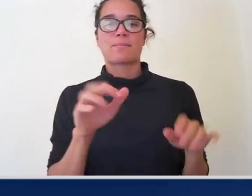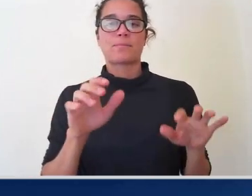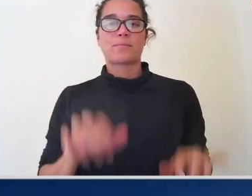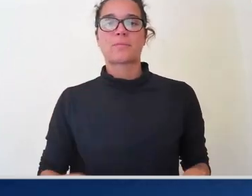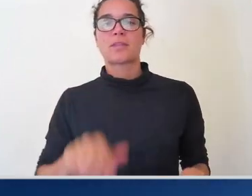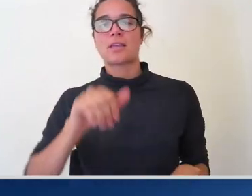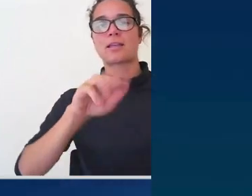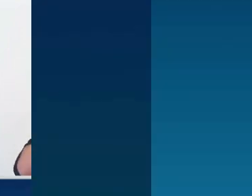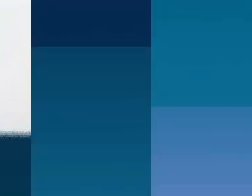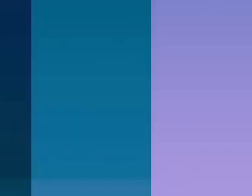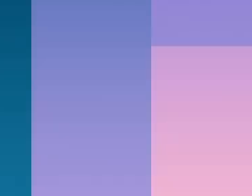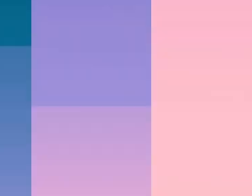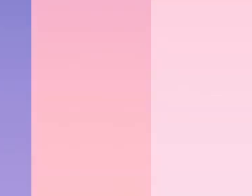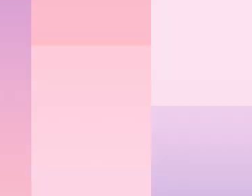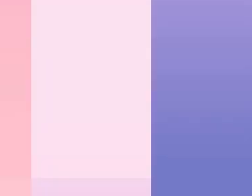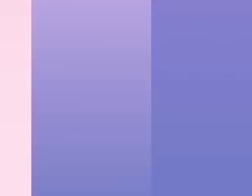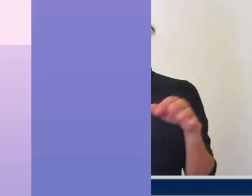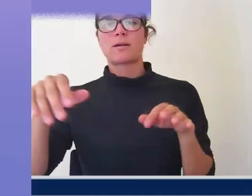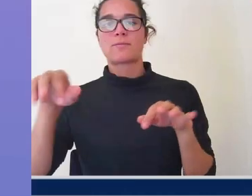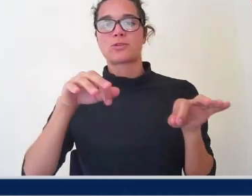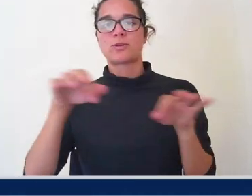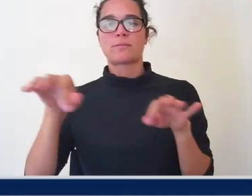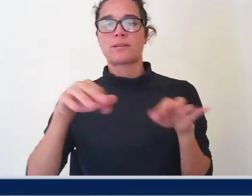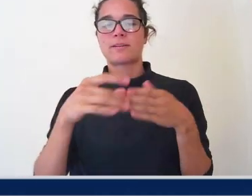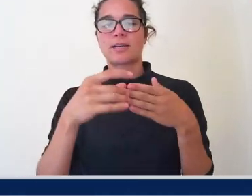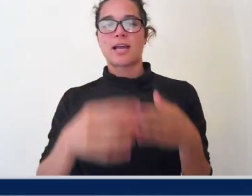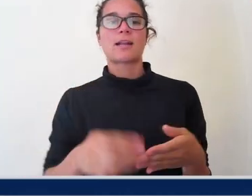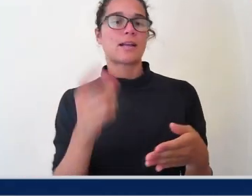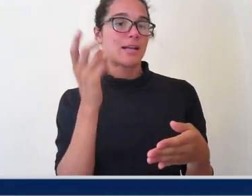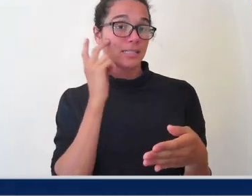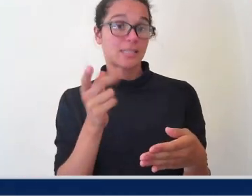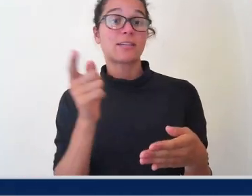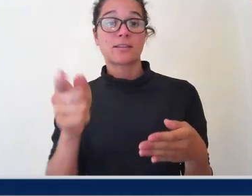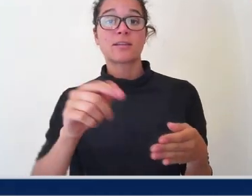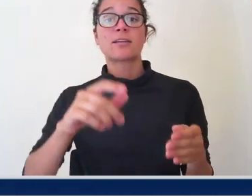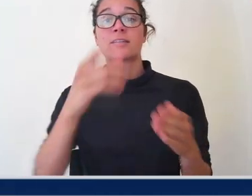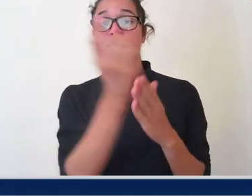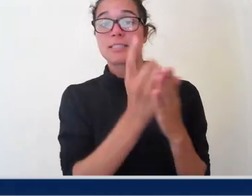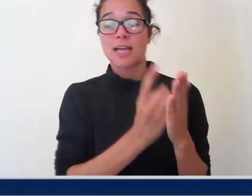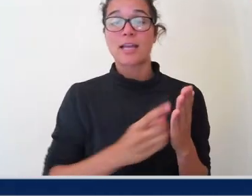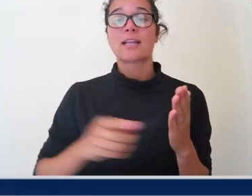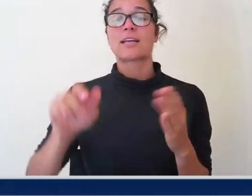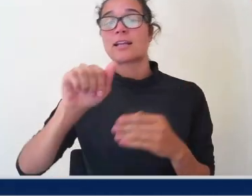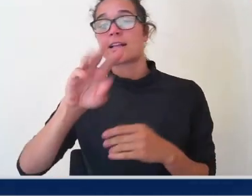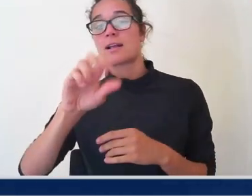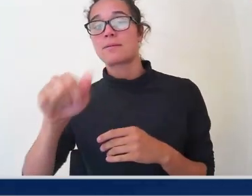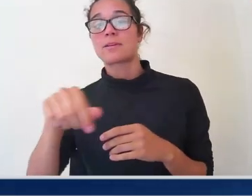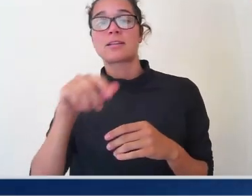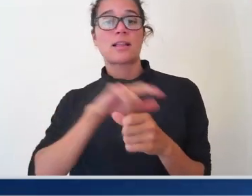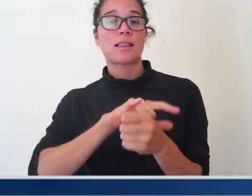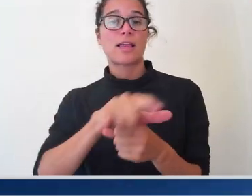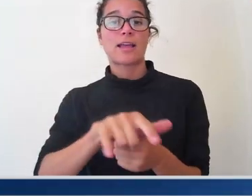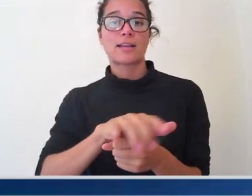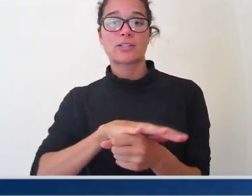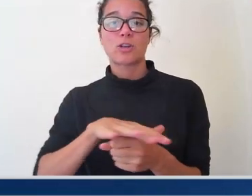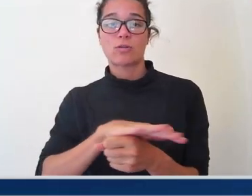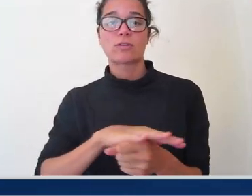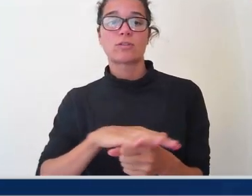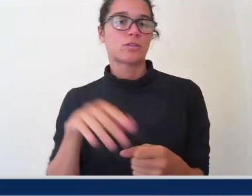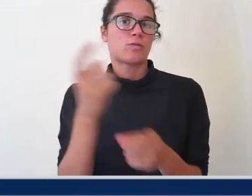Tower Prescriptive Guidance. I see it. It says designing an AWS Control Tower landing zone. It is. Yes. It's right here.